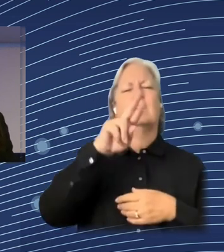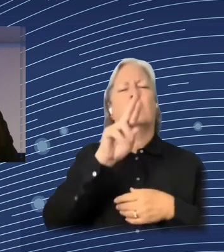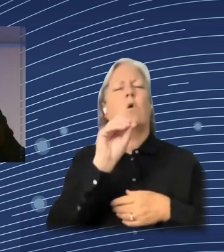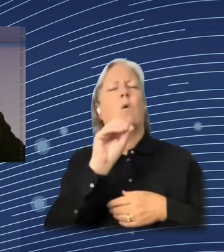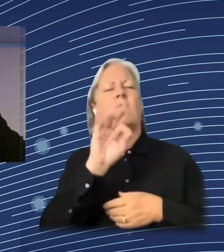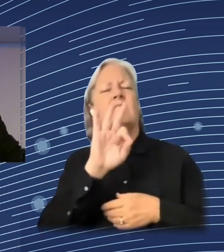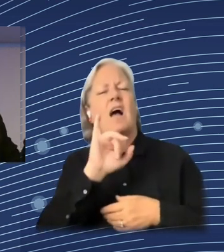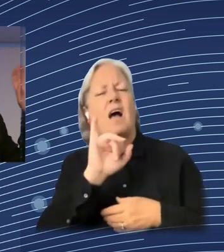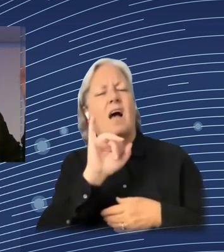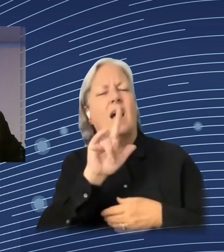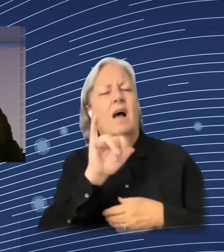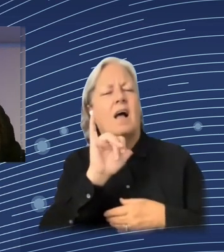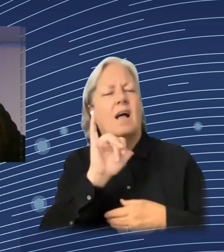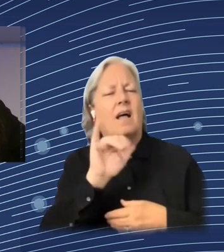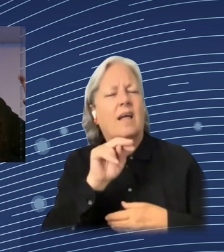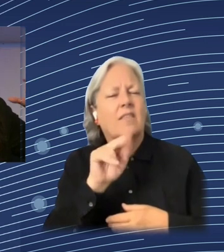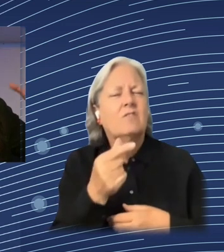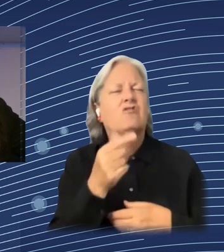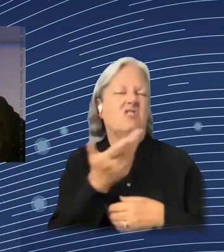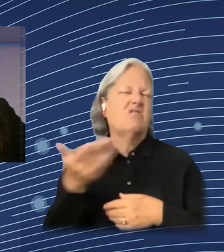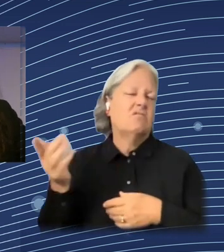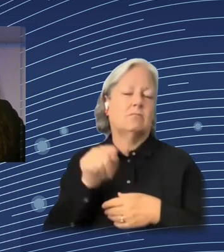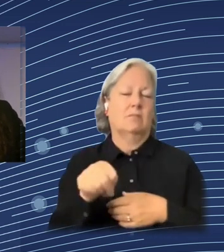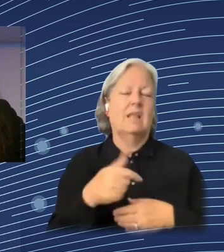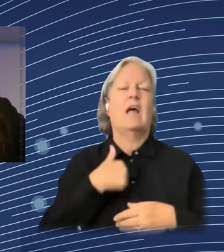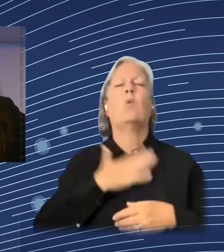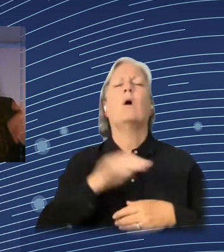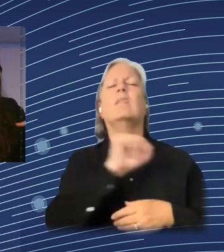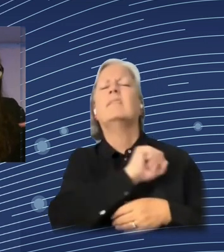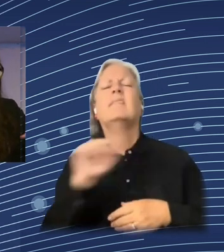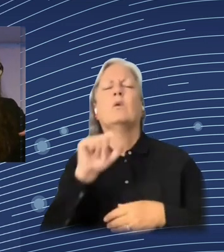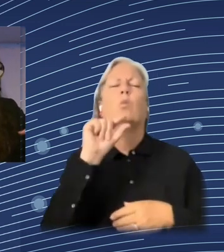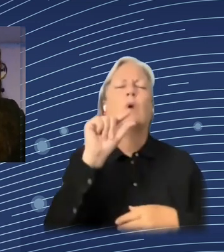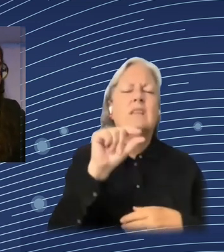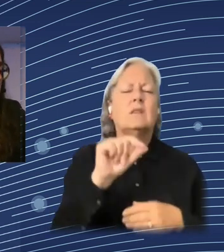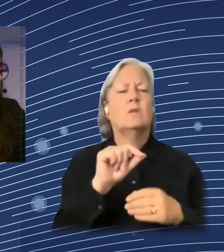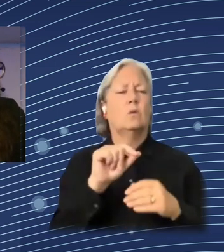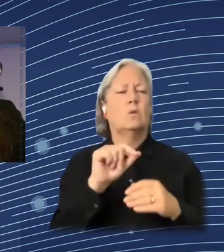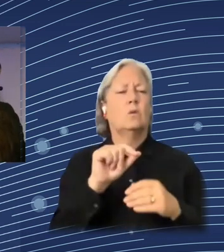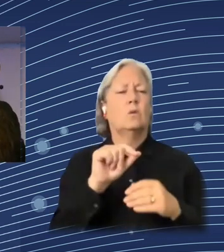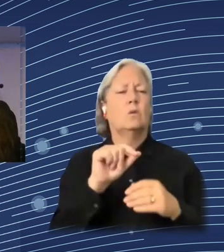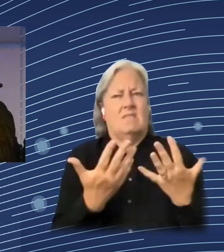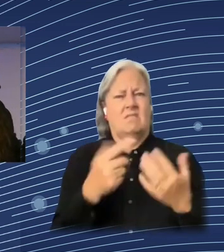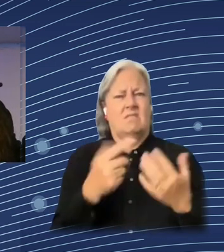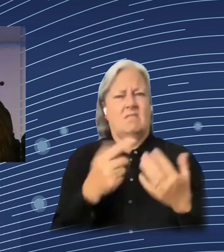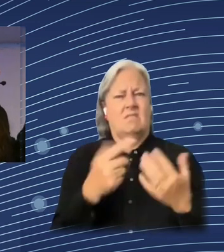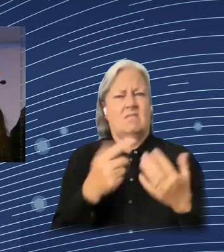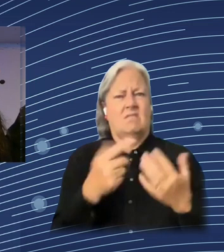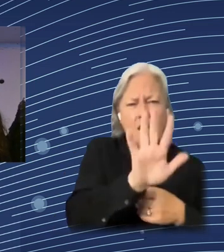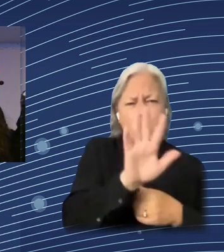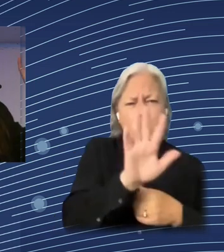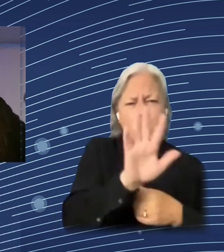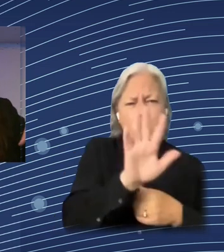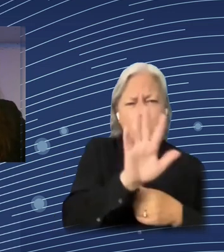So I'd just like to give you a quick context on like the different, the big tendencies that we got from these 150 algorithms included in the